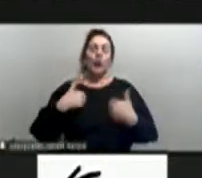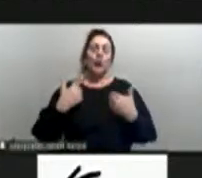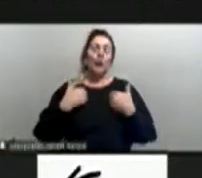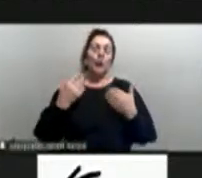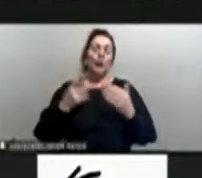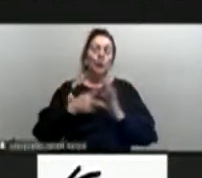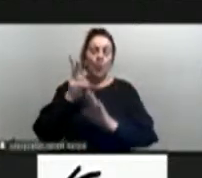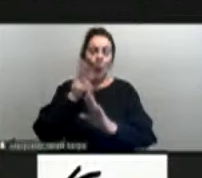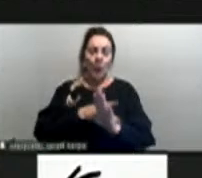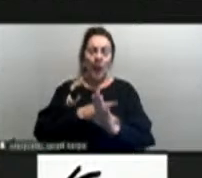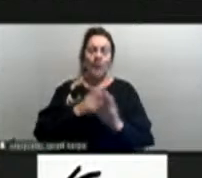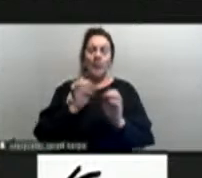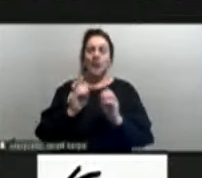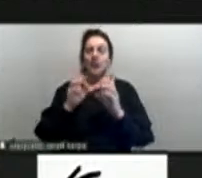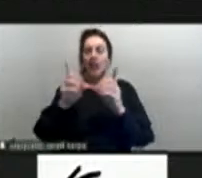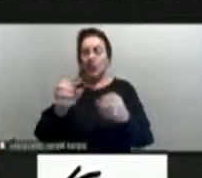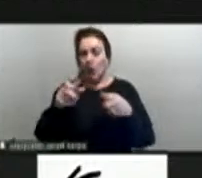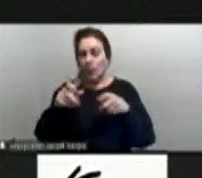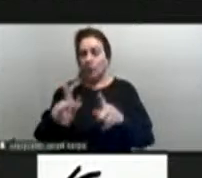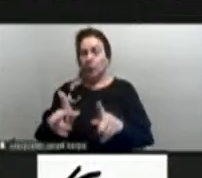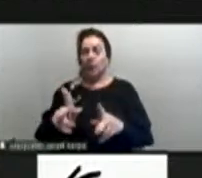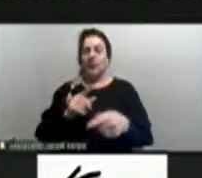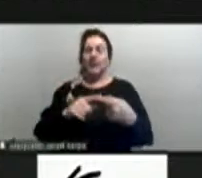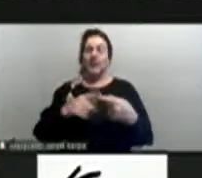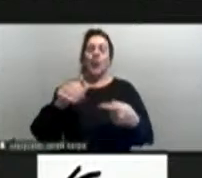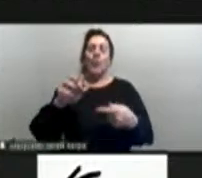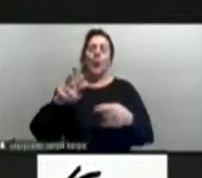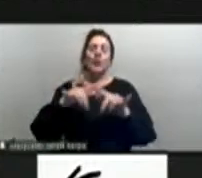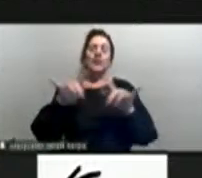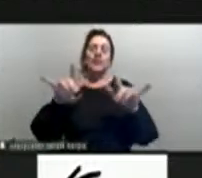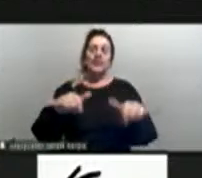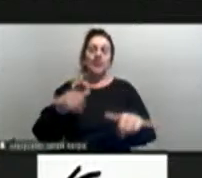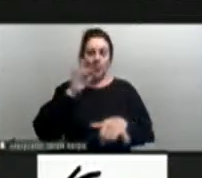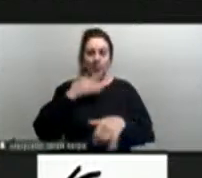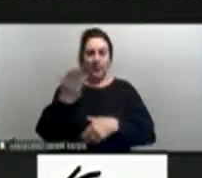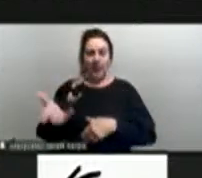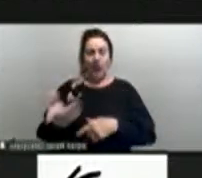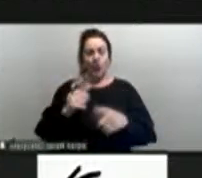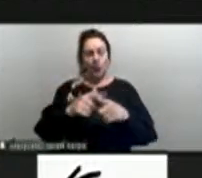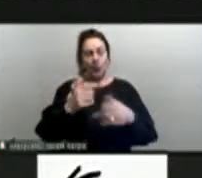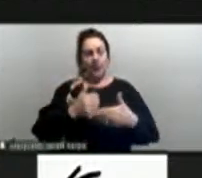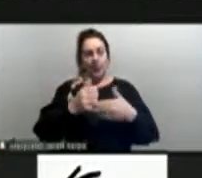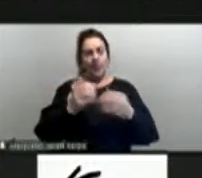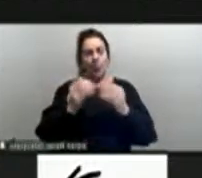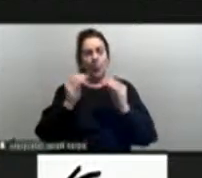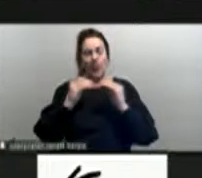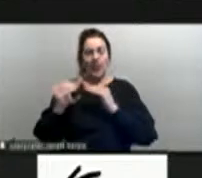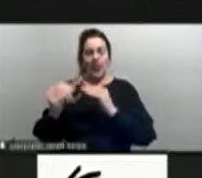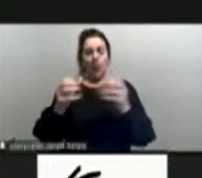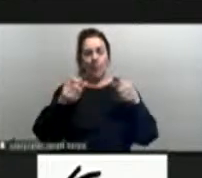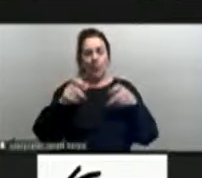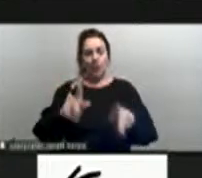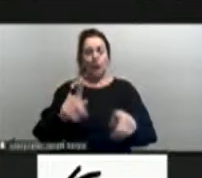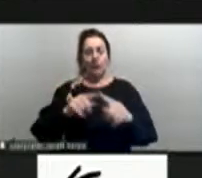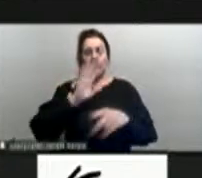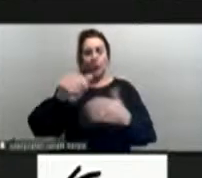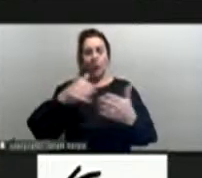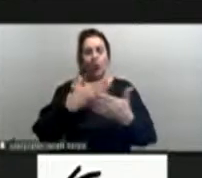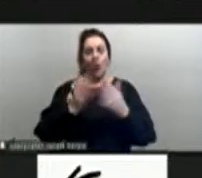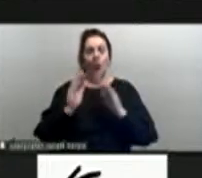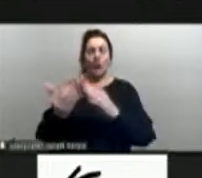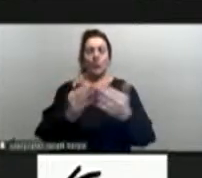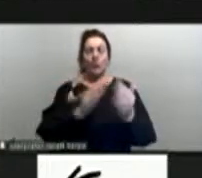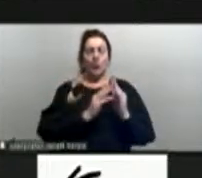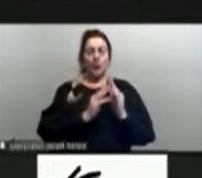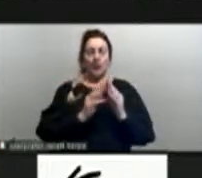educational opportunities, our park systems will be there to ensure greater and more equal opportunities are available to all county residents. Investment in our park